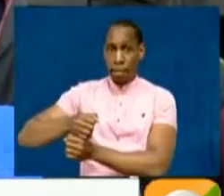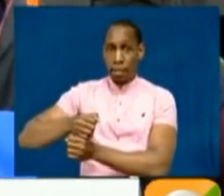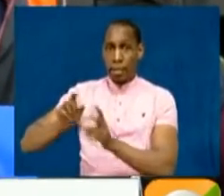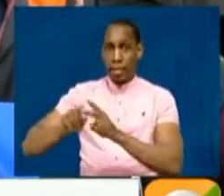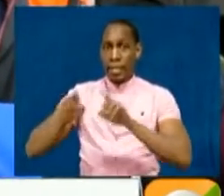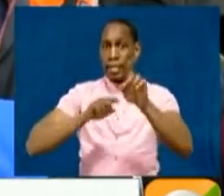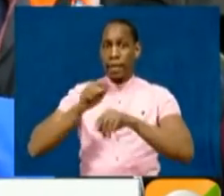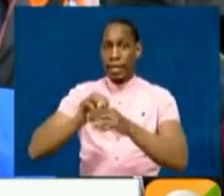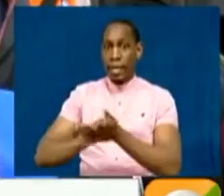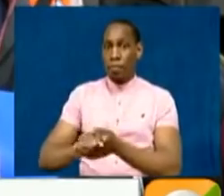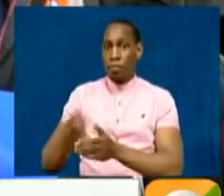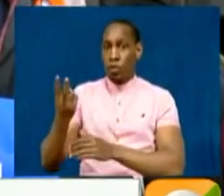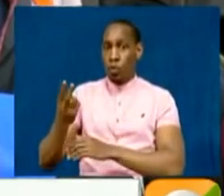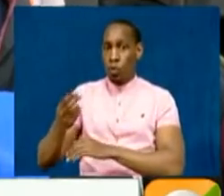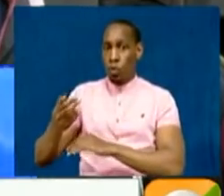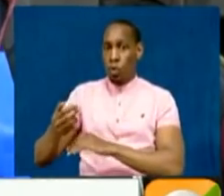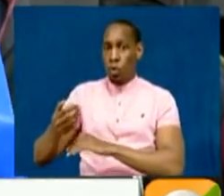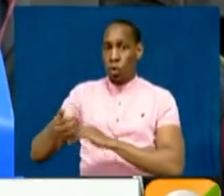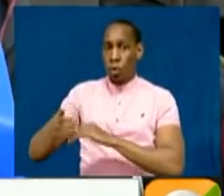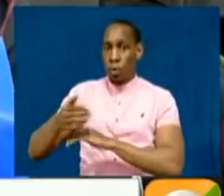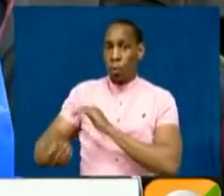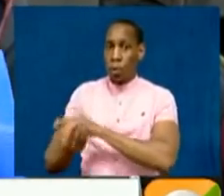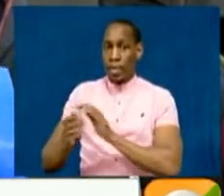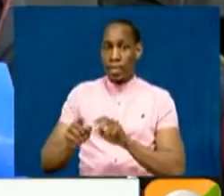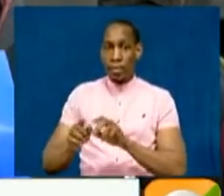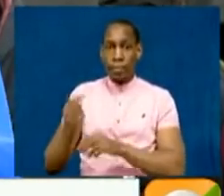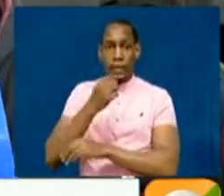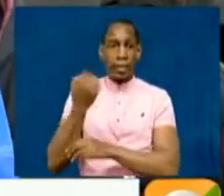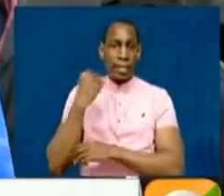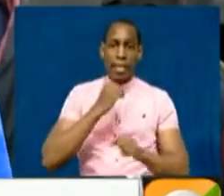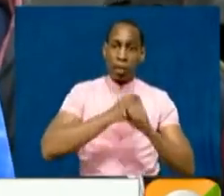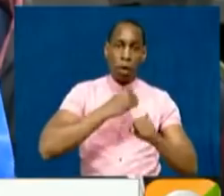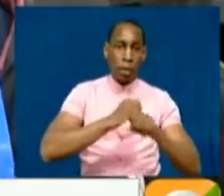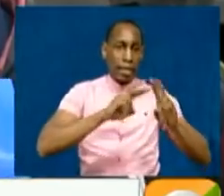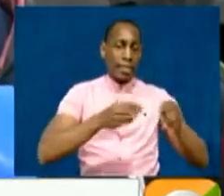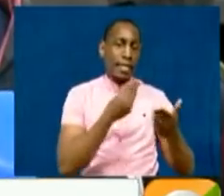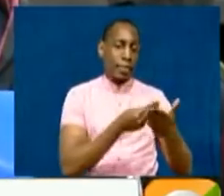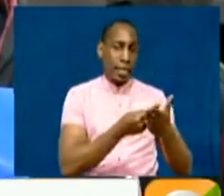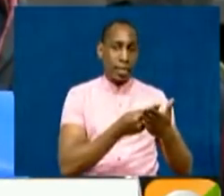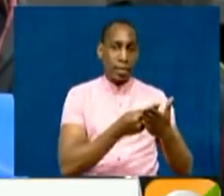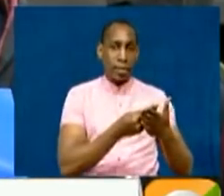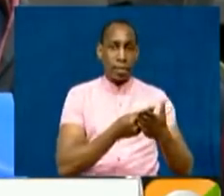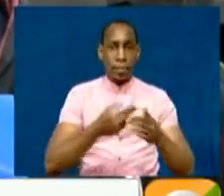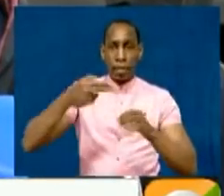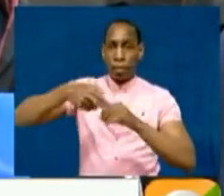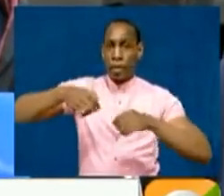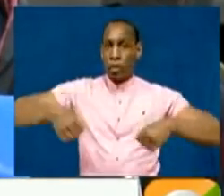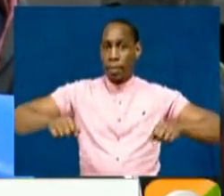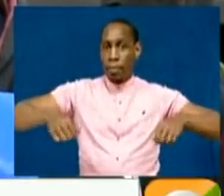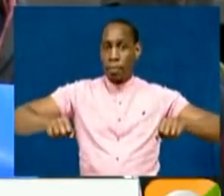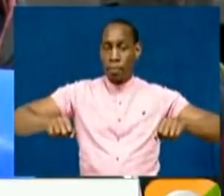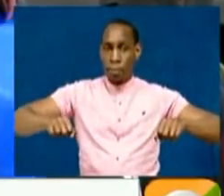Nilitoka saa 8 juu jana nilishinda kazini kutafuta pesa ya mafuta ya